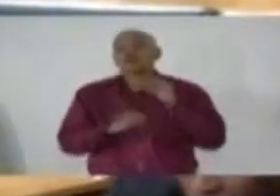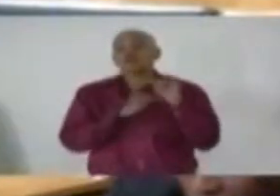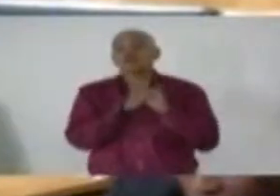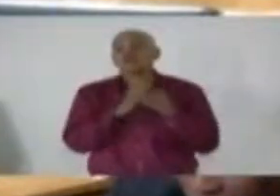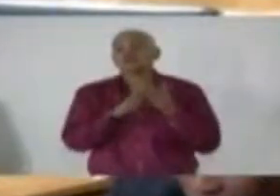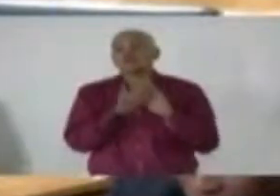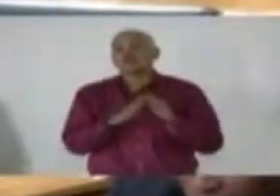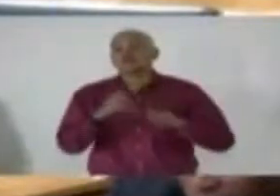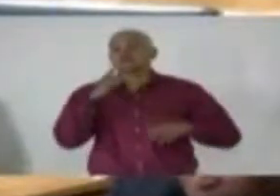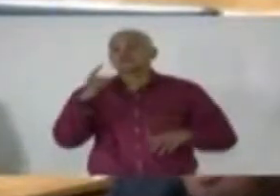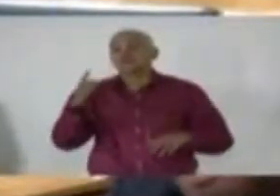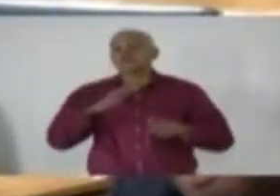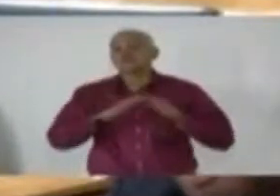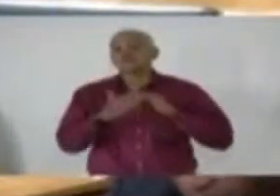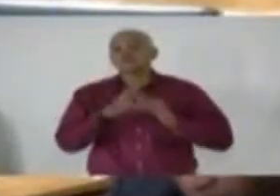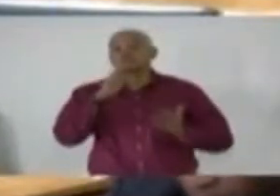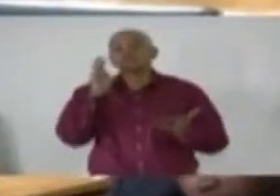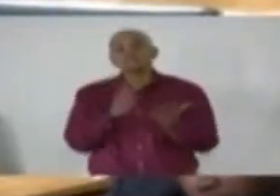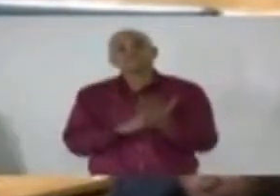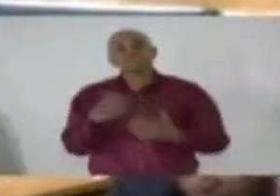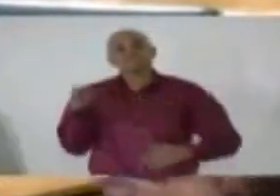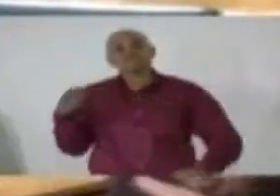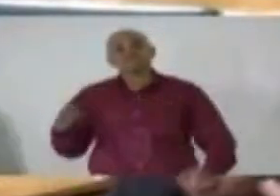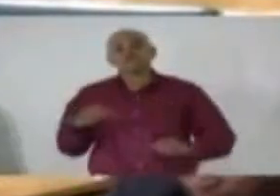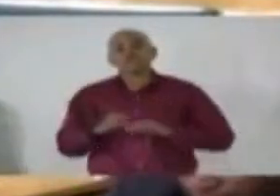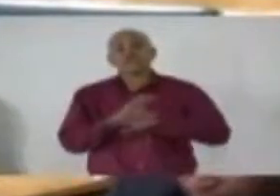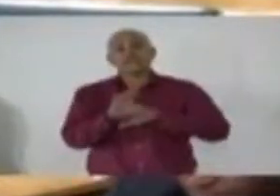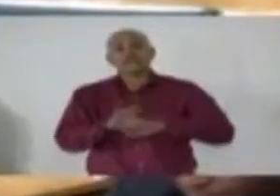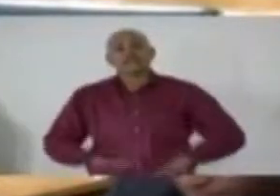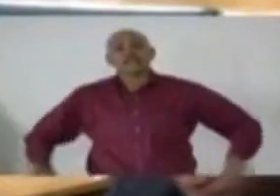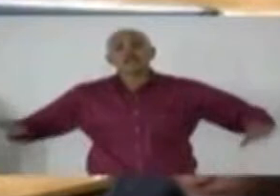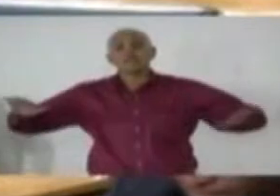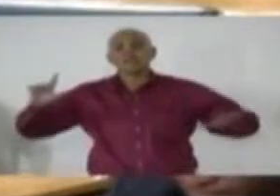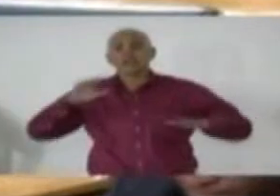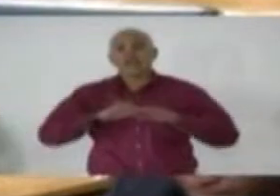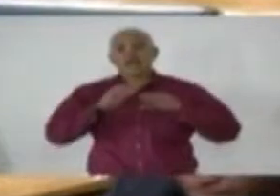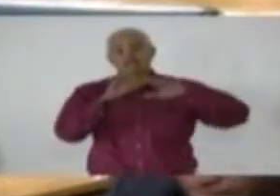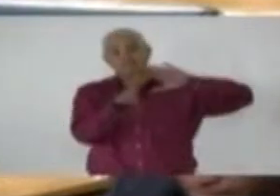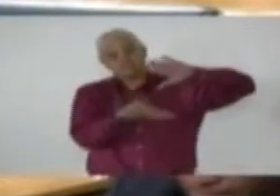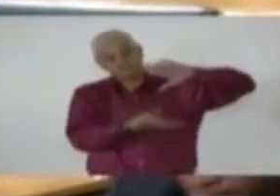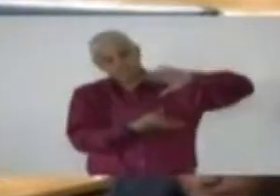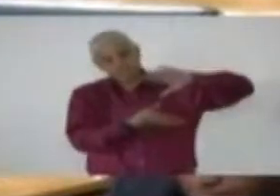said Jamaica stands tall in the Caribbean and Latin America.